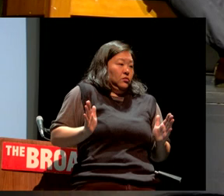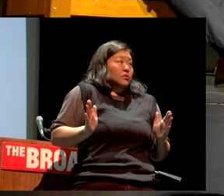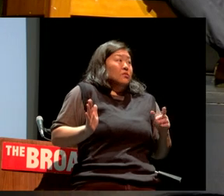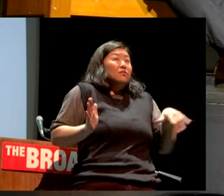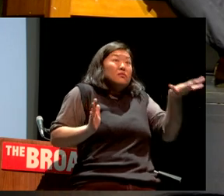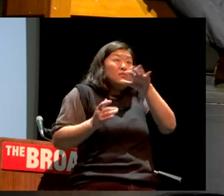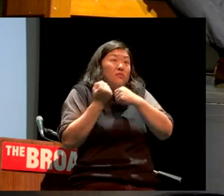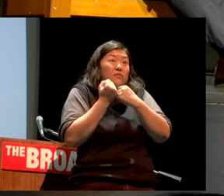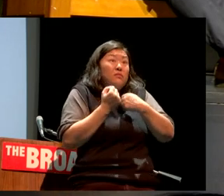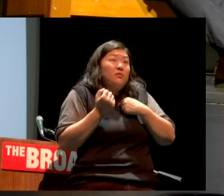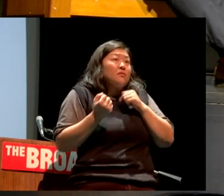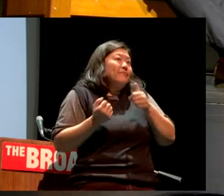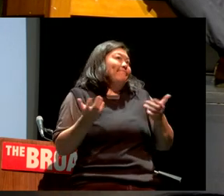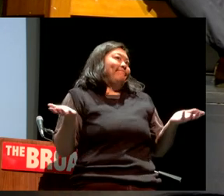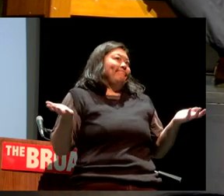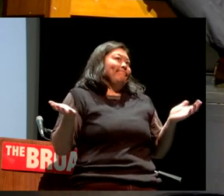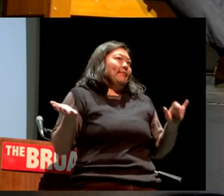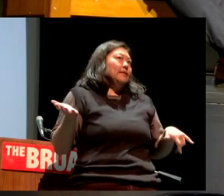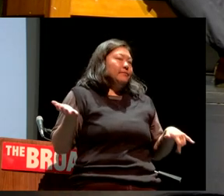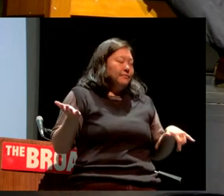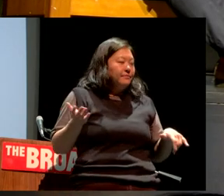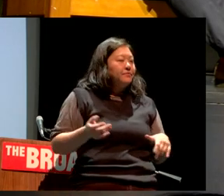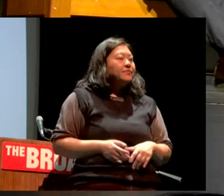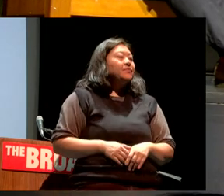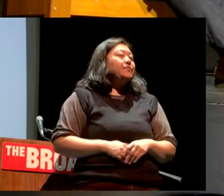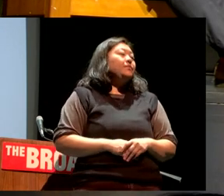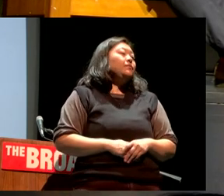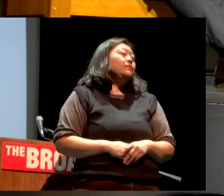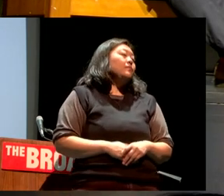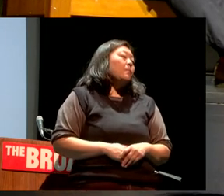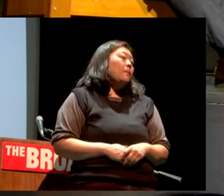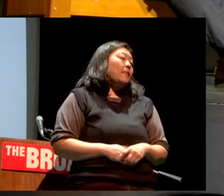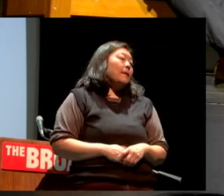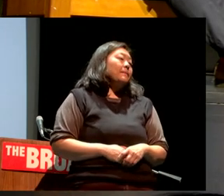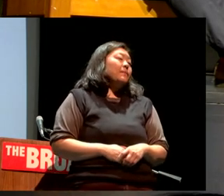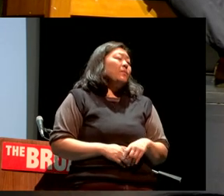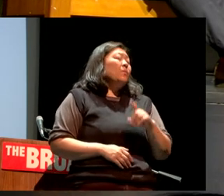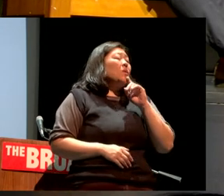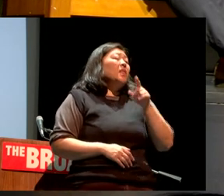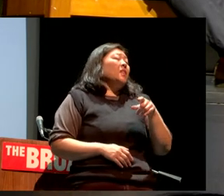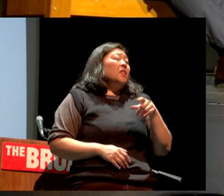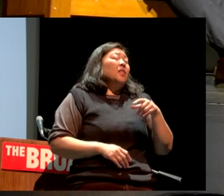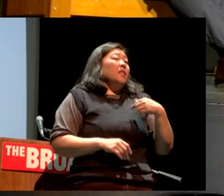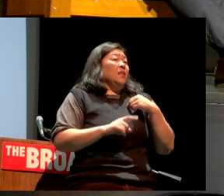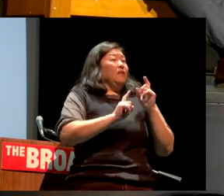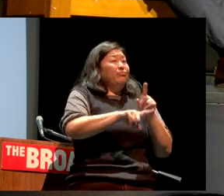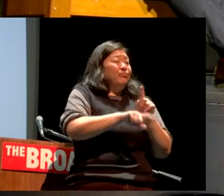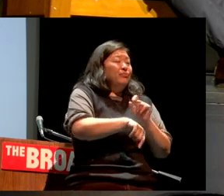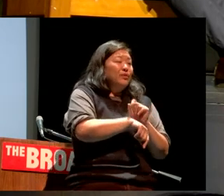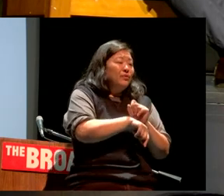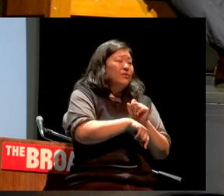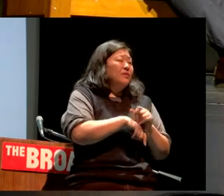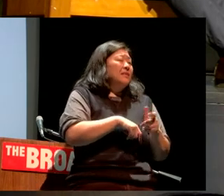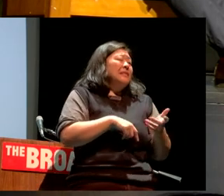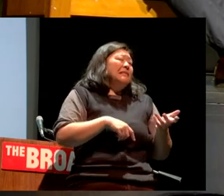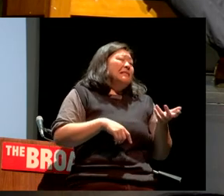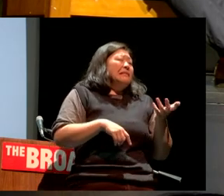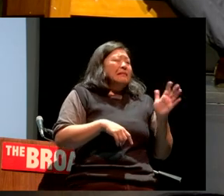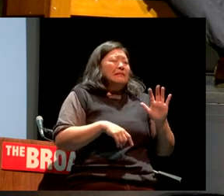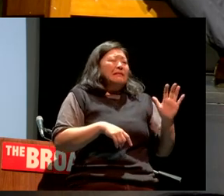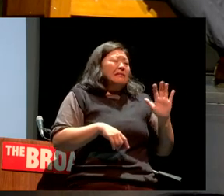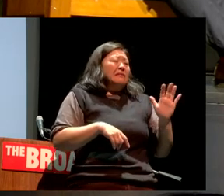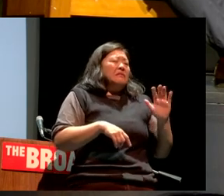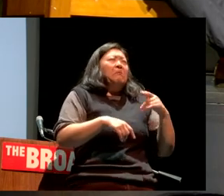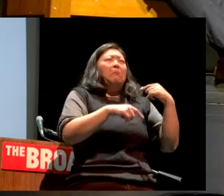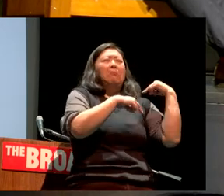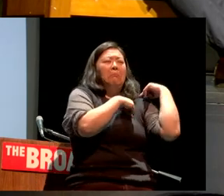art based games. But then after, it's going to go a lot towards what we as, you know, the 25, 30 type of people grew up